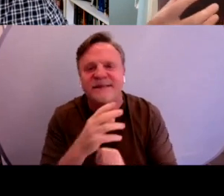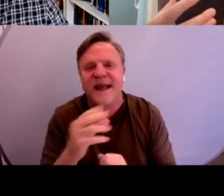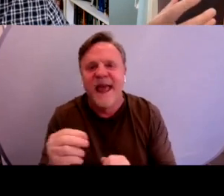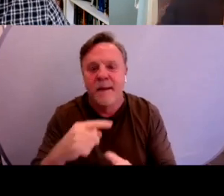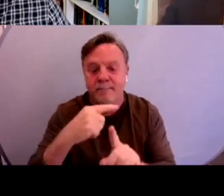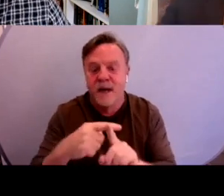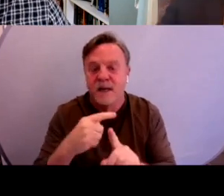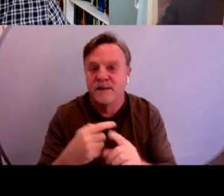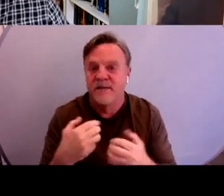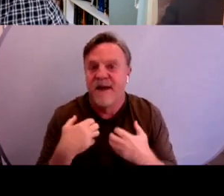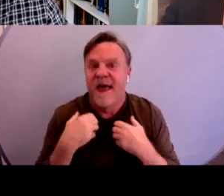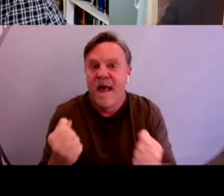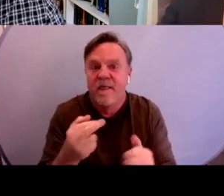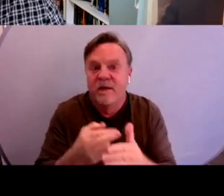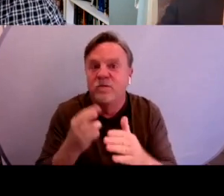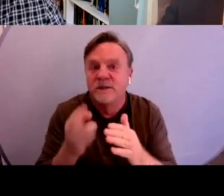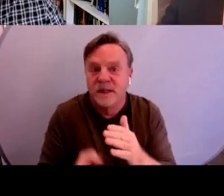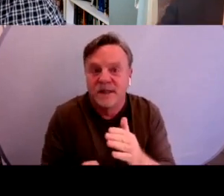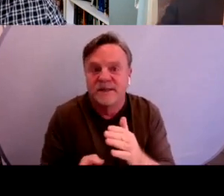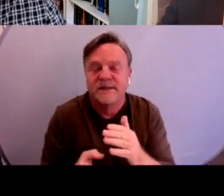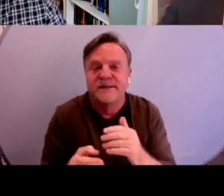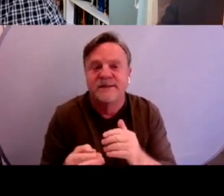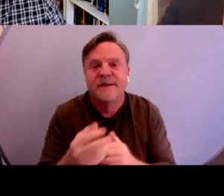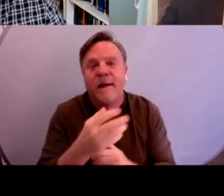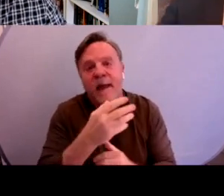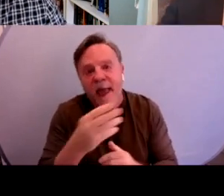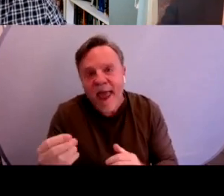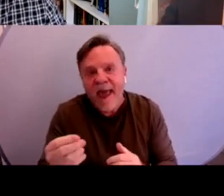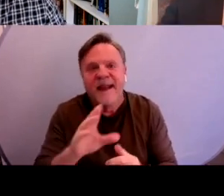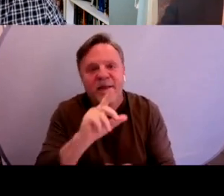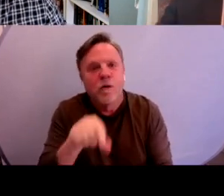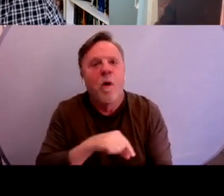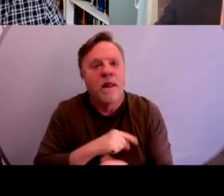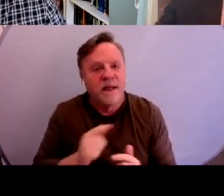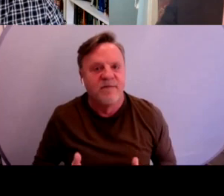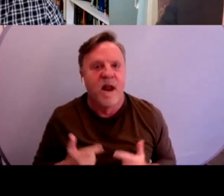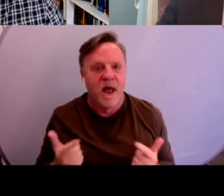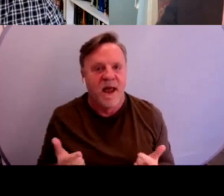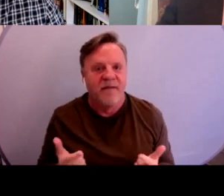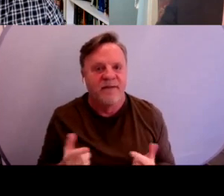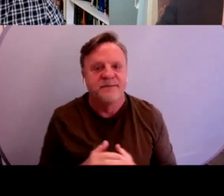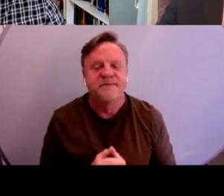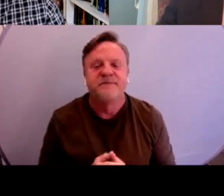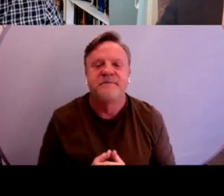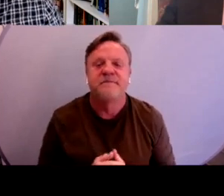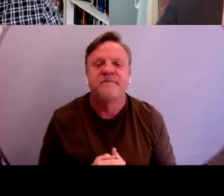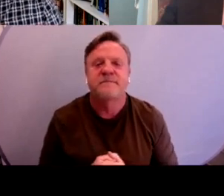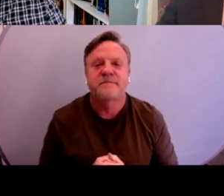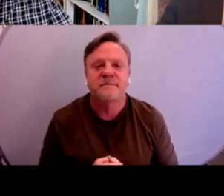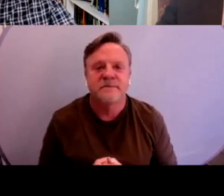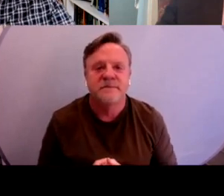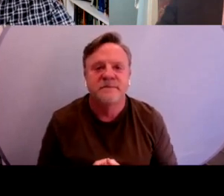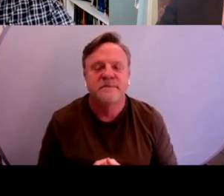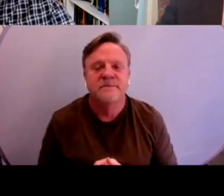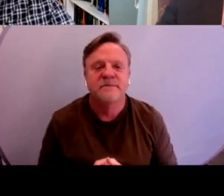health outcomes, and in quality of life. Next slide, please.